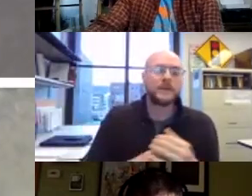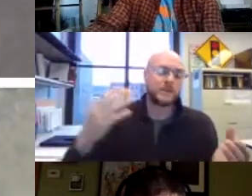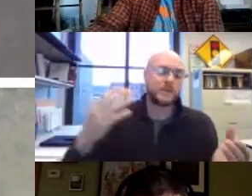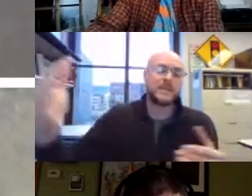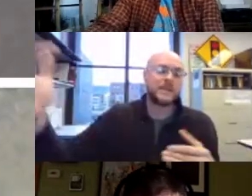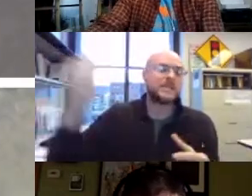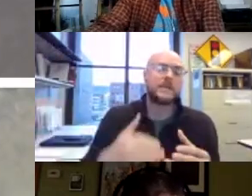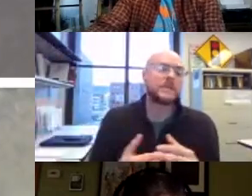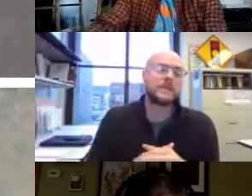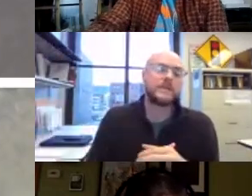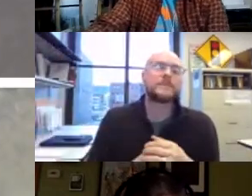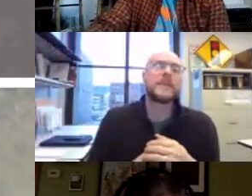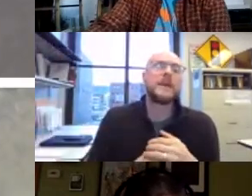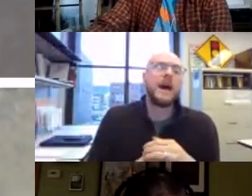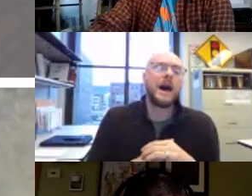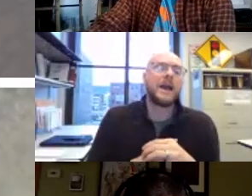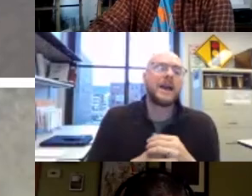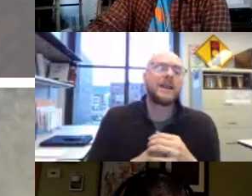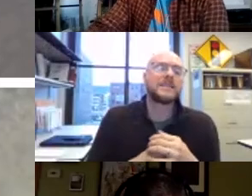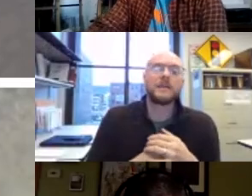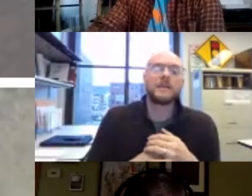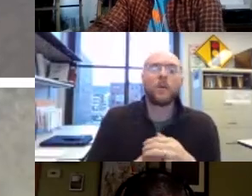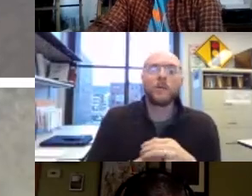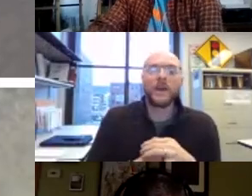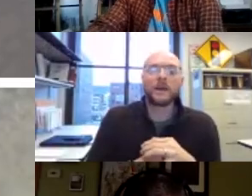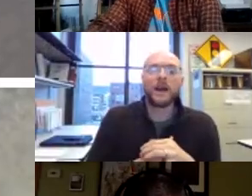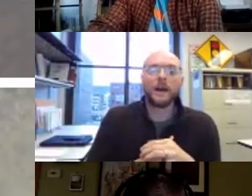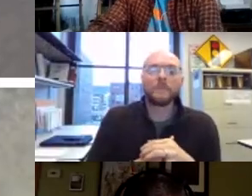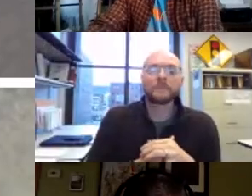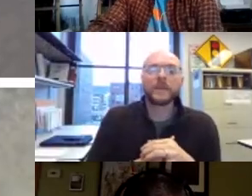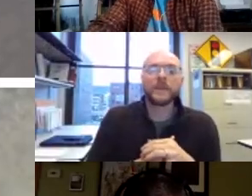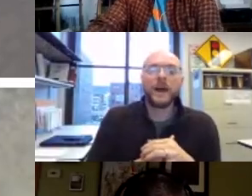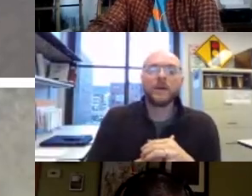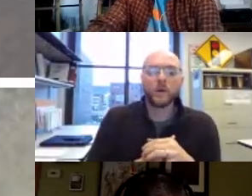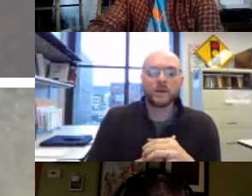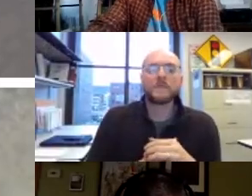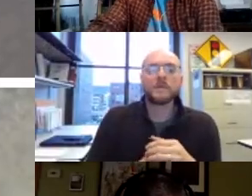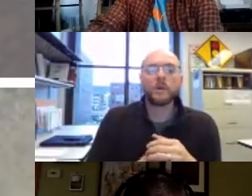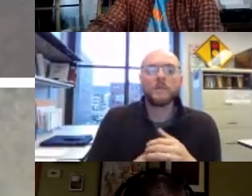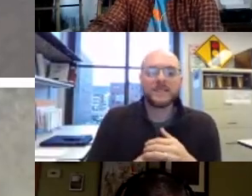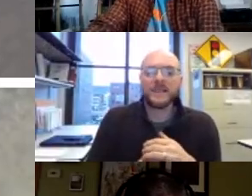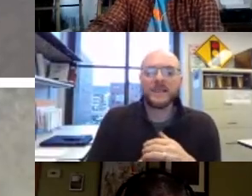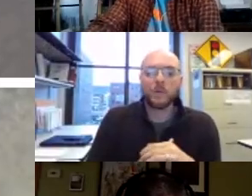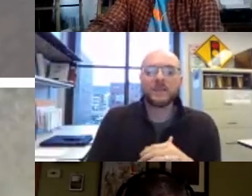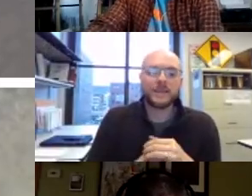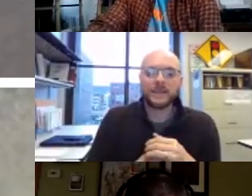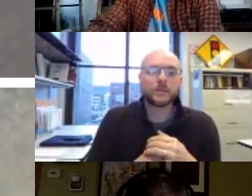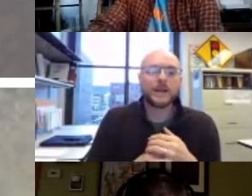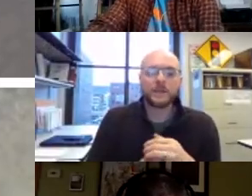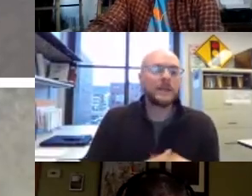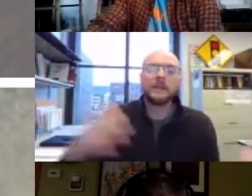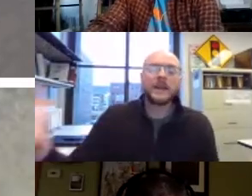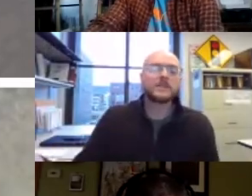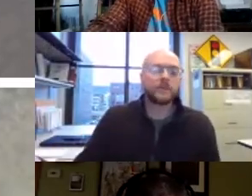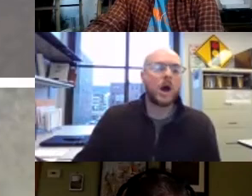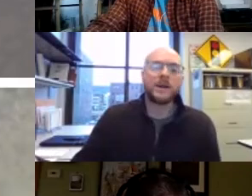service, or I'm sorry, decrease in level of service, and is at a point where we're comfortable maintaining 1 lane in each